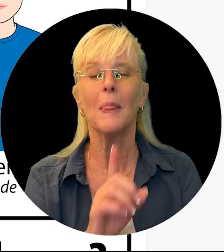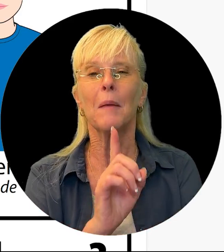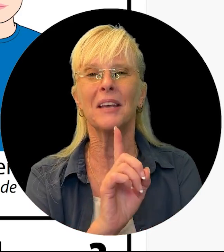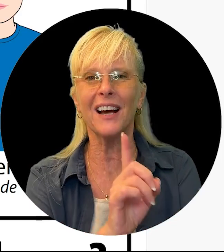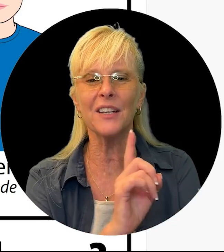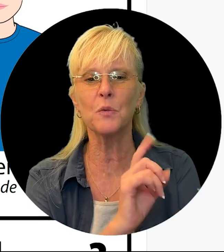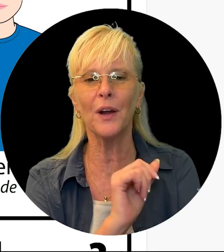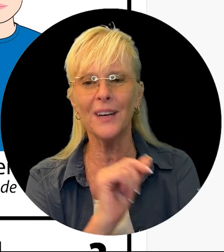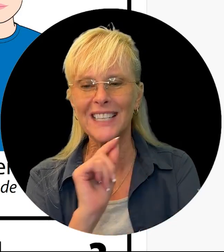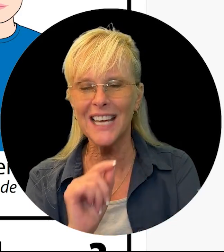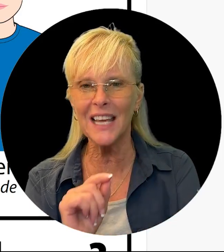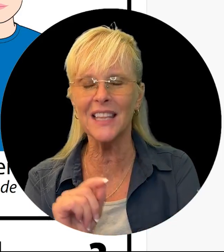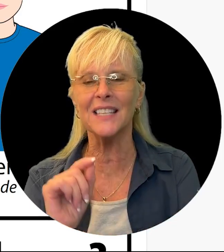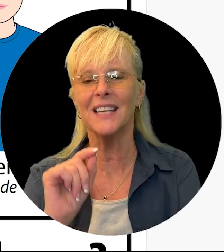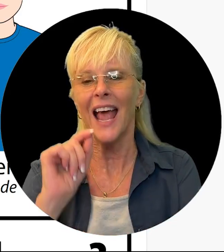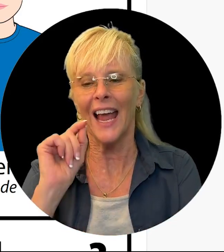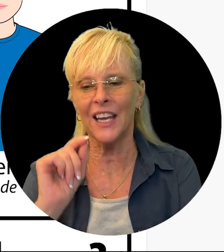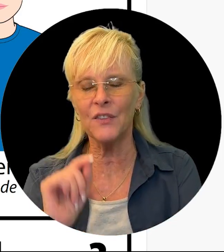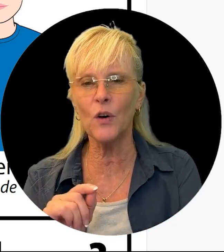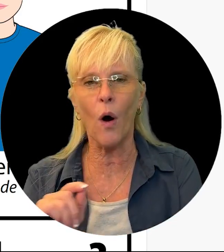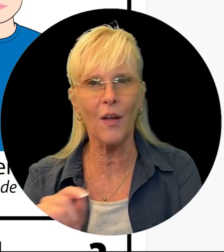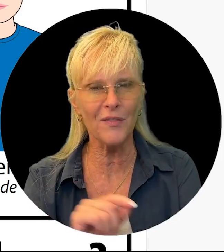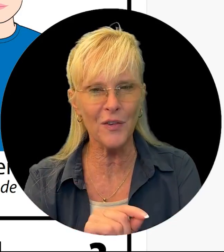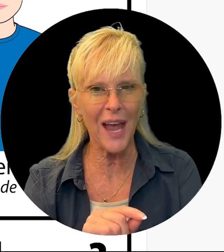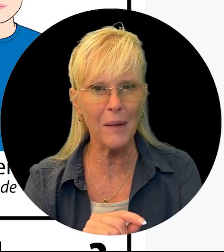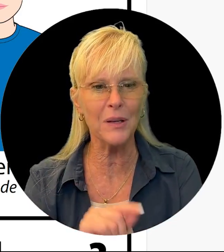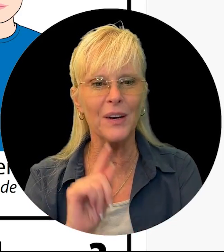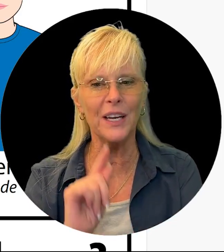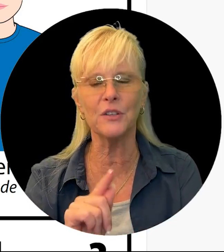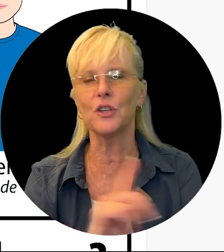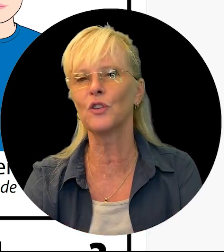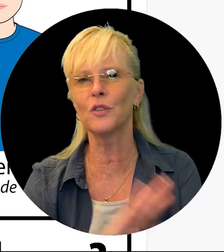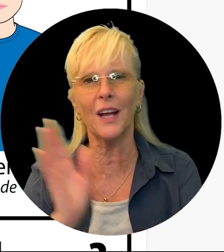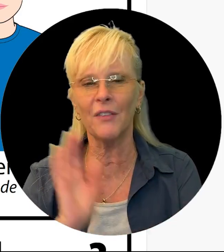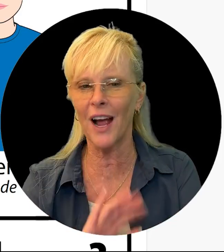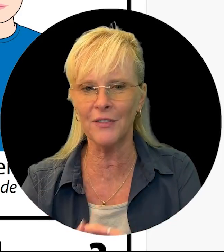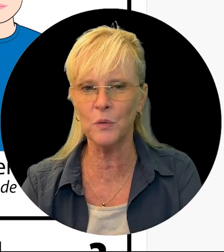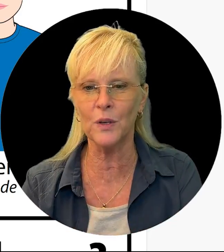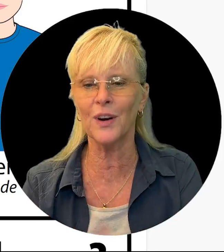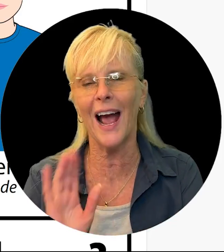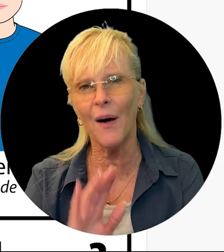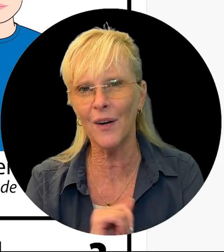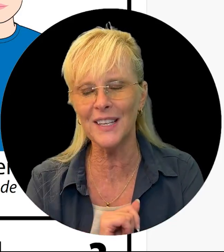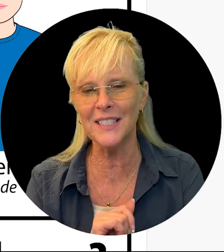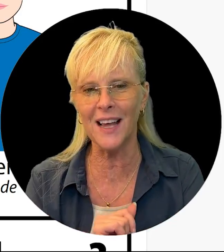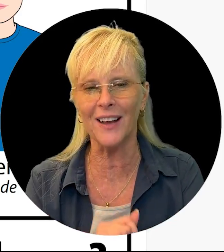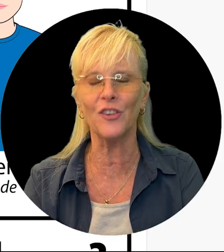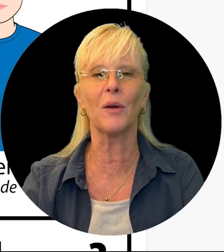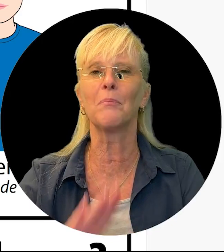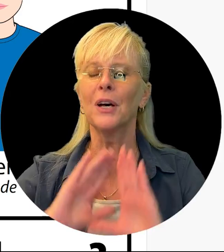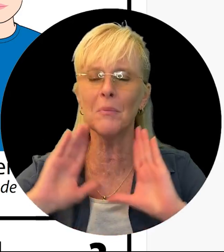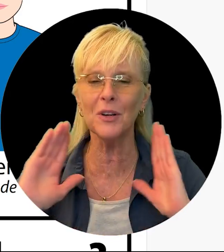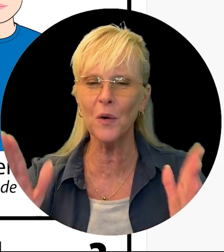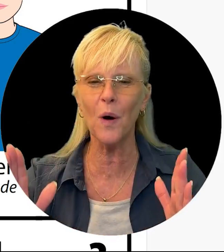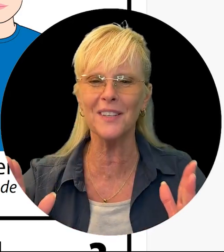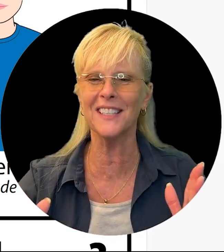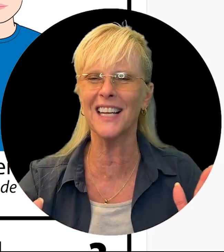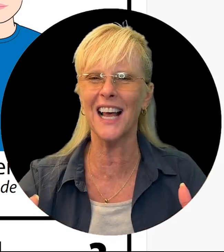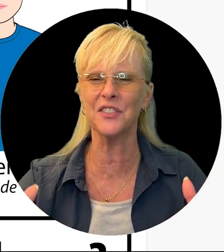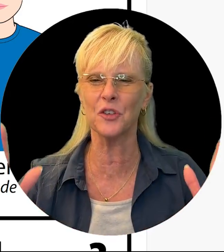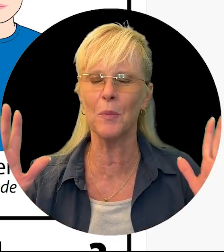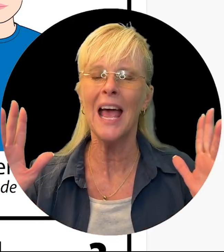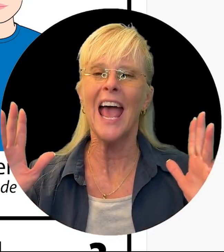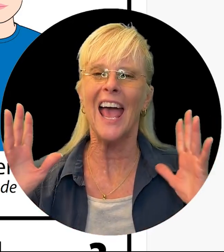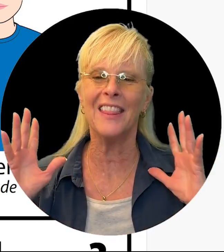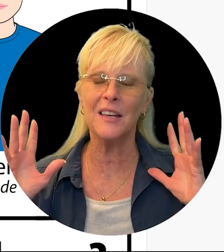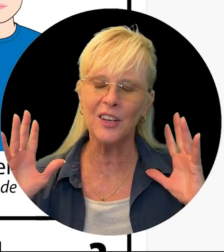you because we're going to take this and give you all the vocabulary here so you don't ever have to wonder, how are these signed? You can put them on your walls in the